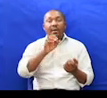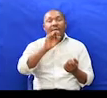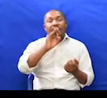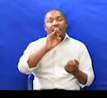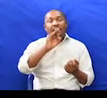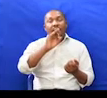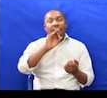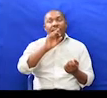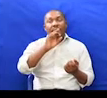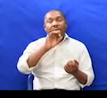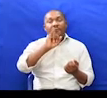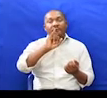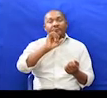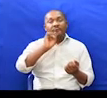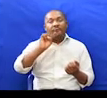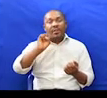and fusion.